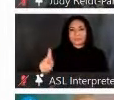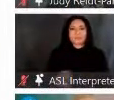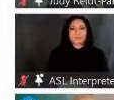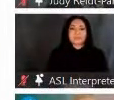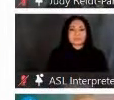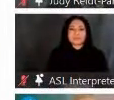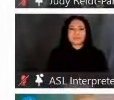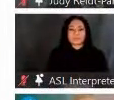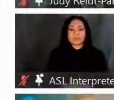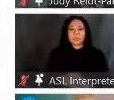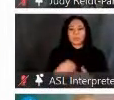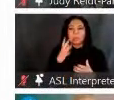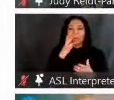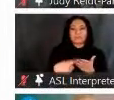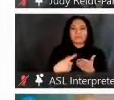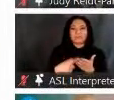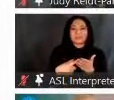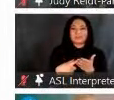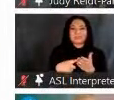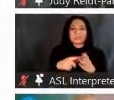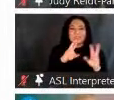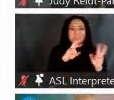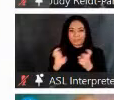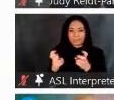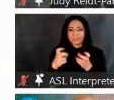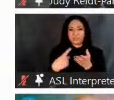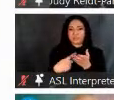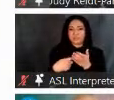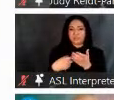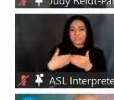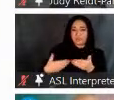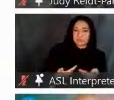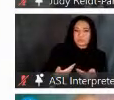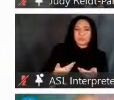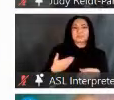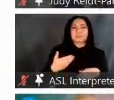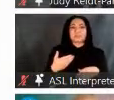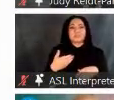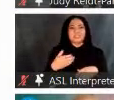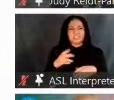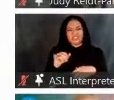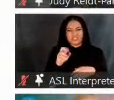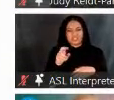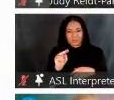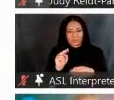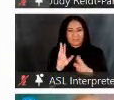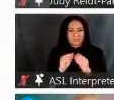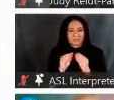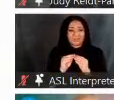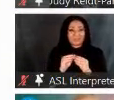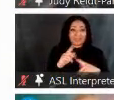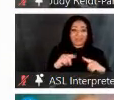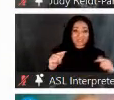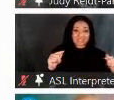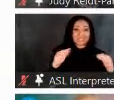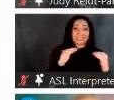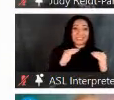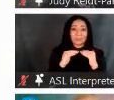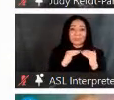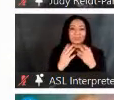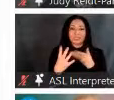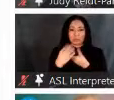the January working group in the following categories: diversity, equity, inclusion, and family and community